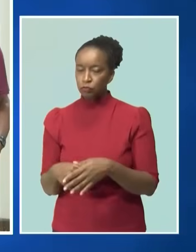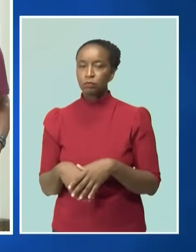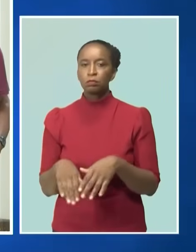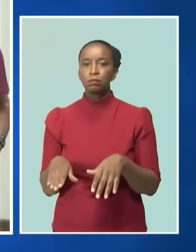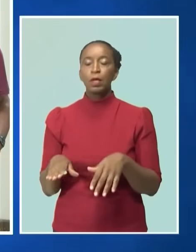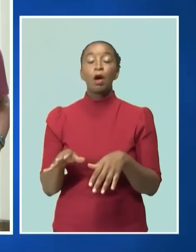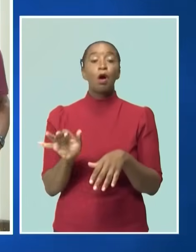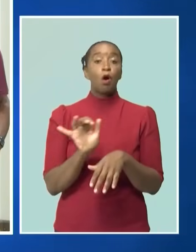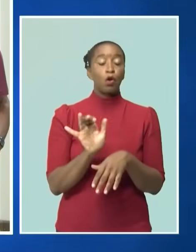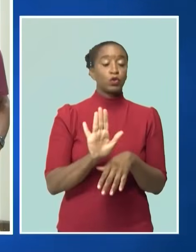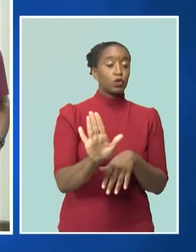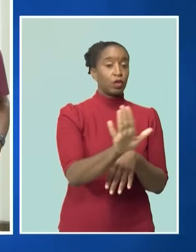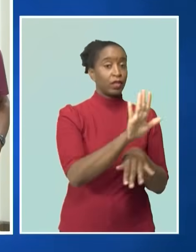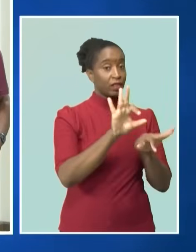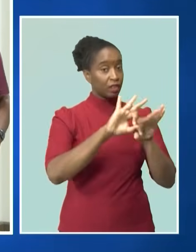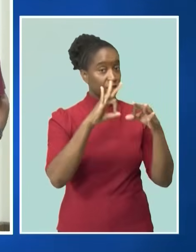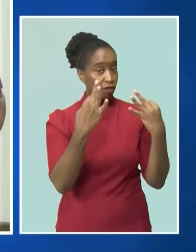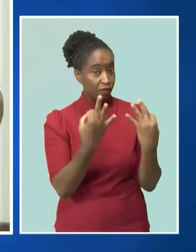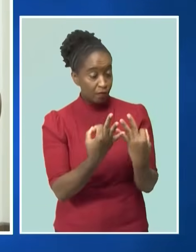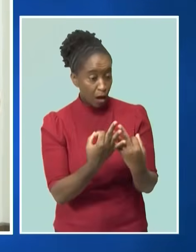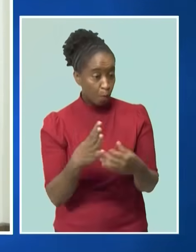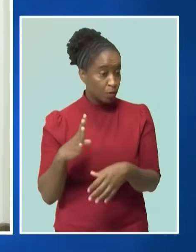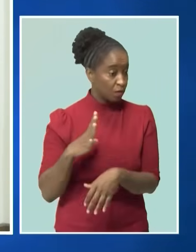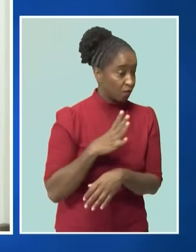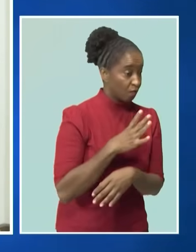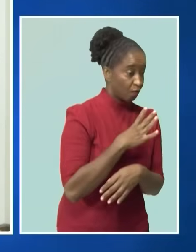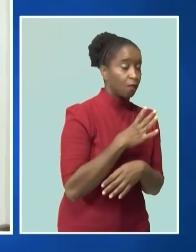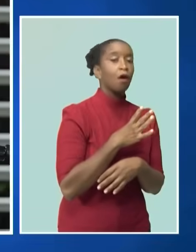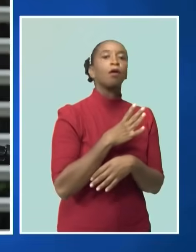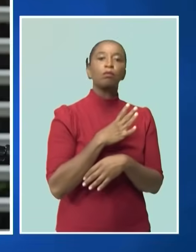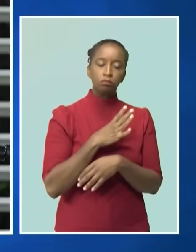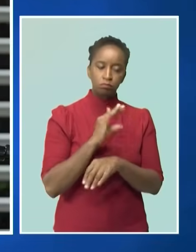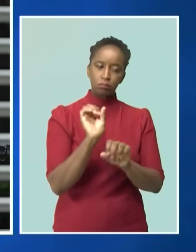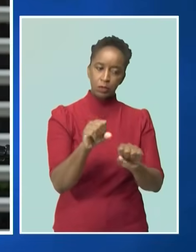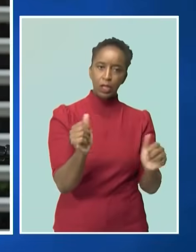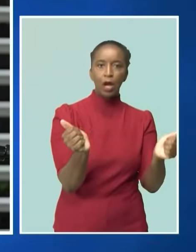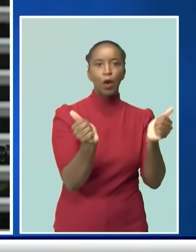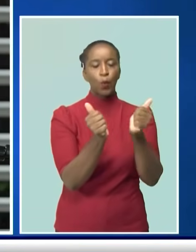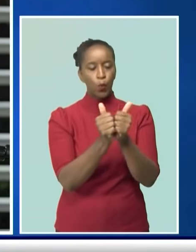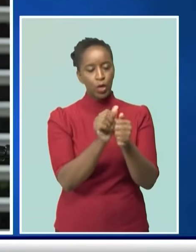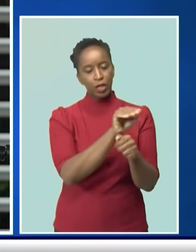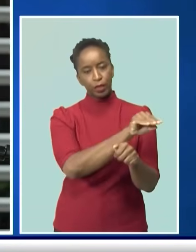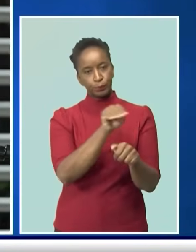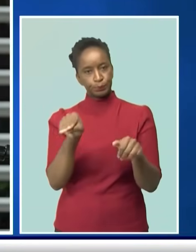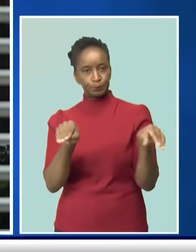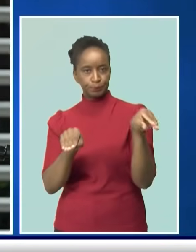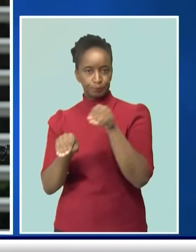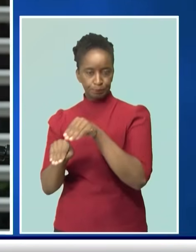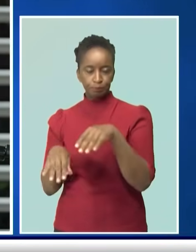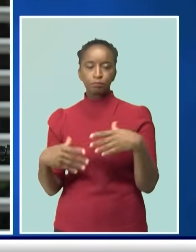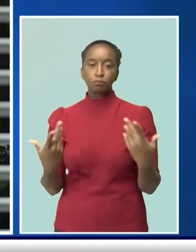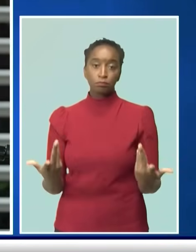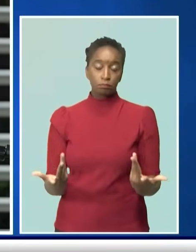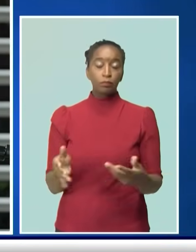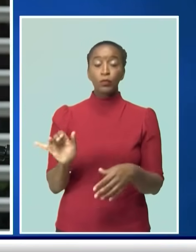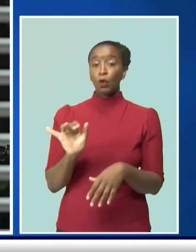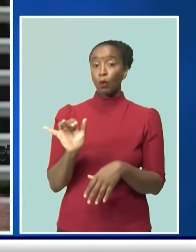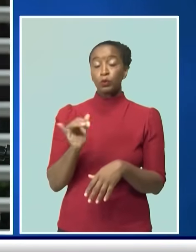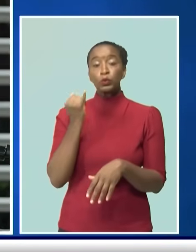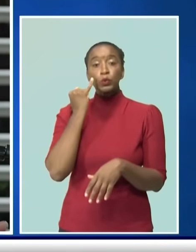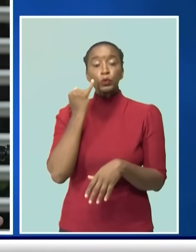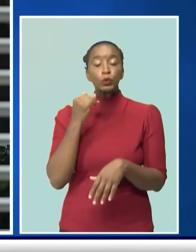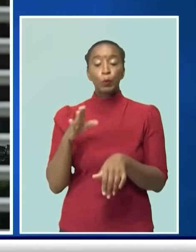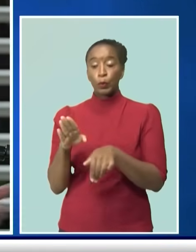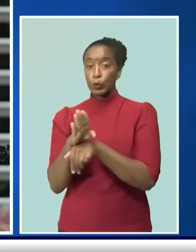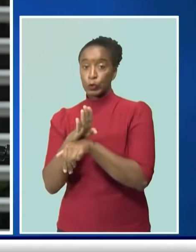families once they too are acceptable individuals. We have a reciprocal arrangement. If a Bajan decides to pick up and go to